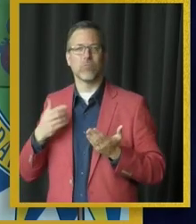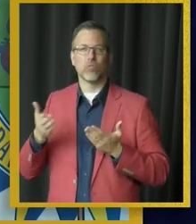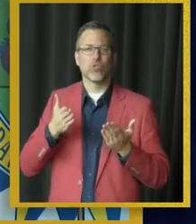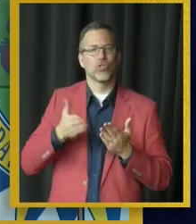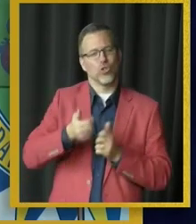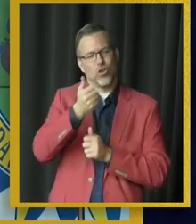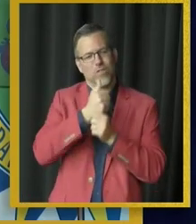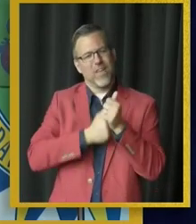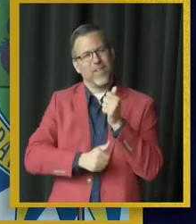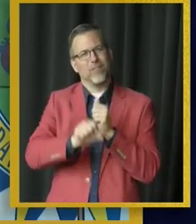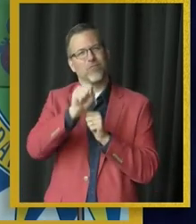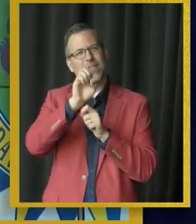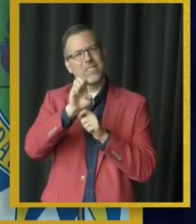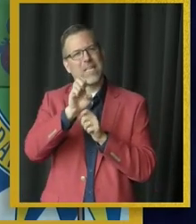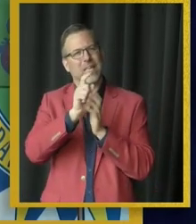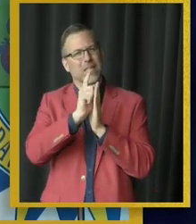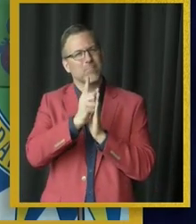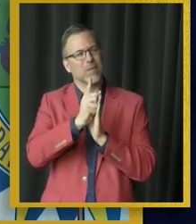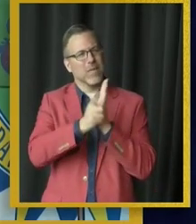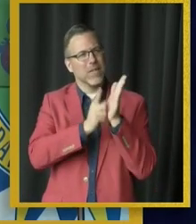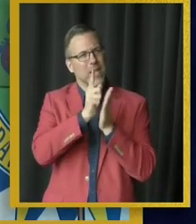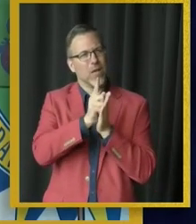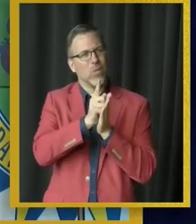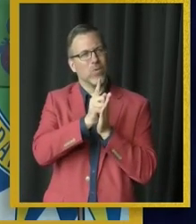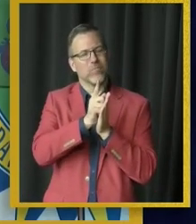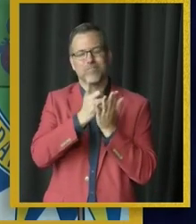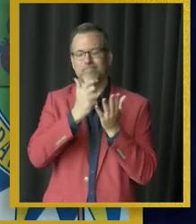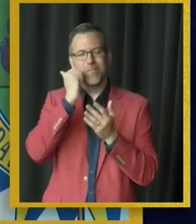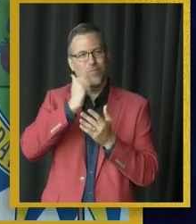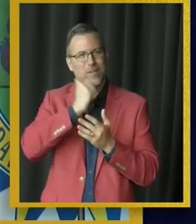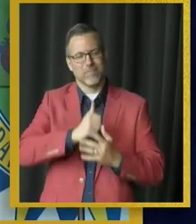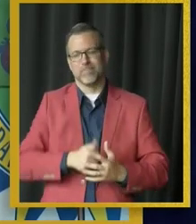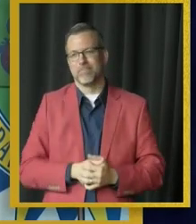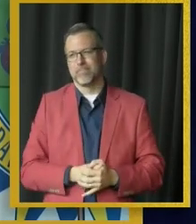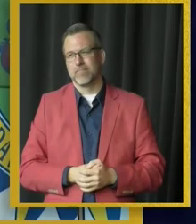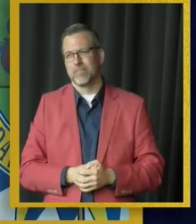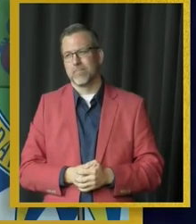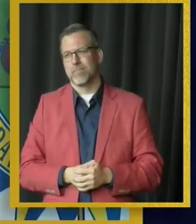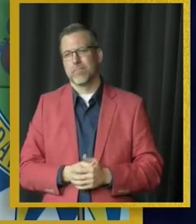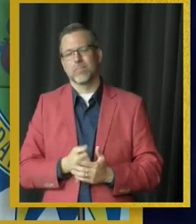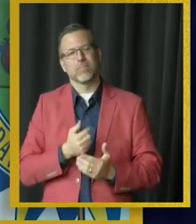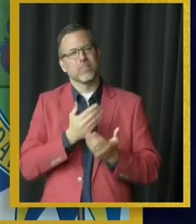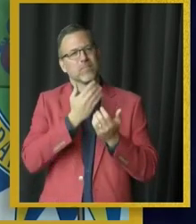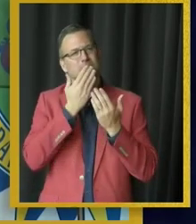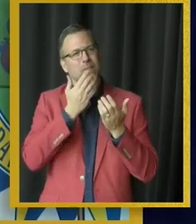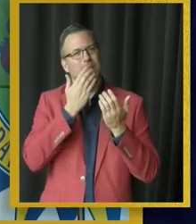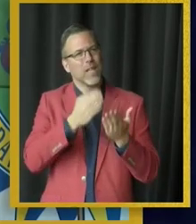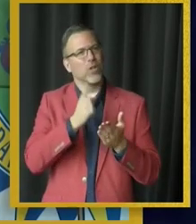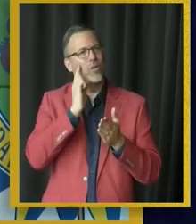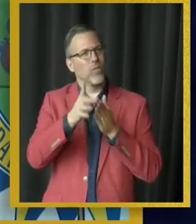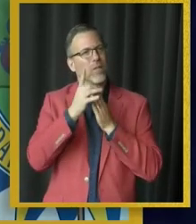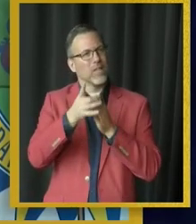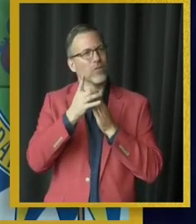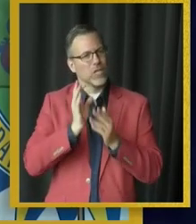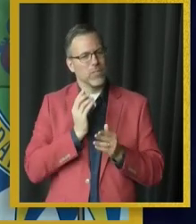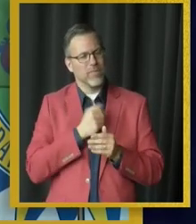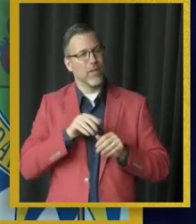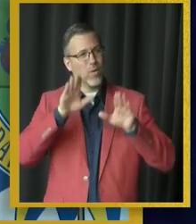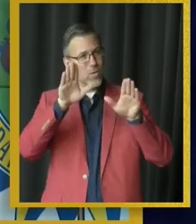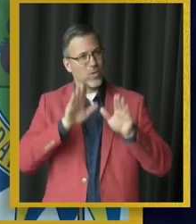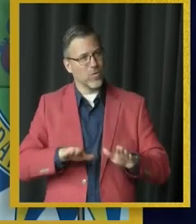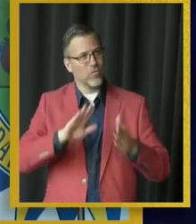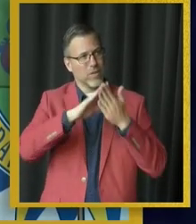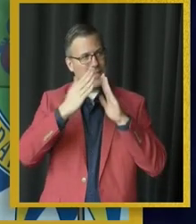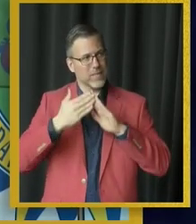minute, hour of every day. We thank you for the leadership of our great city, the